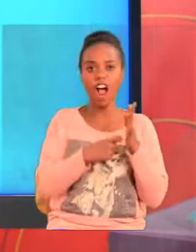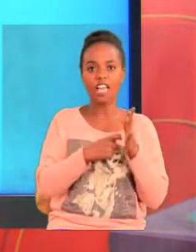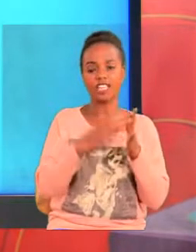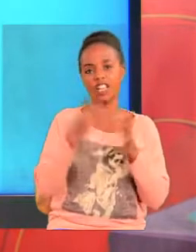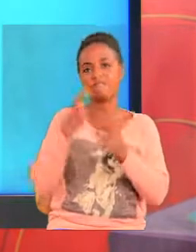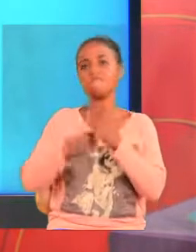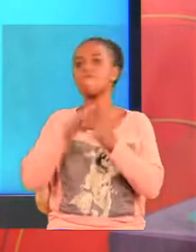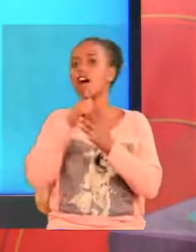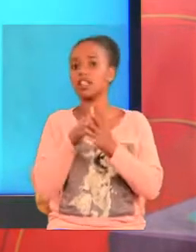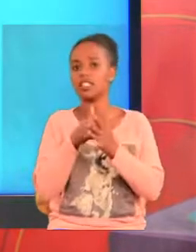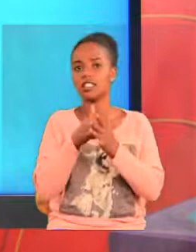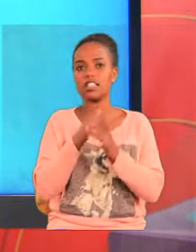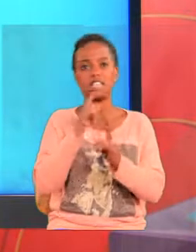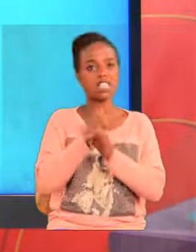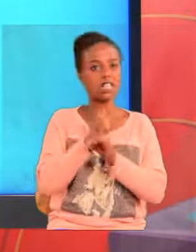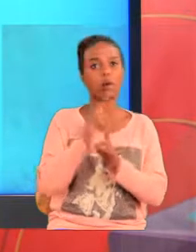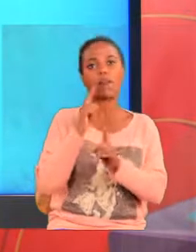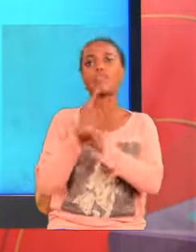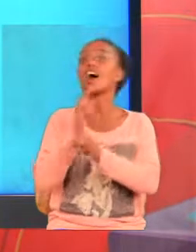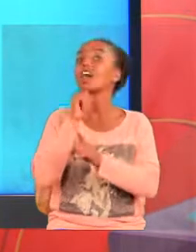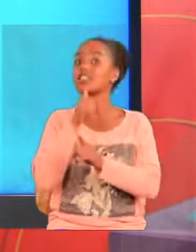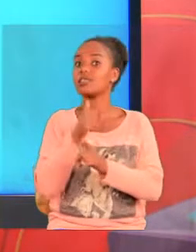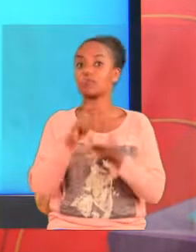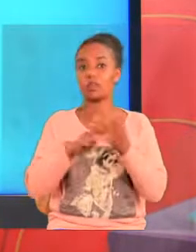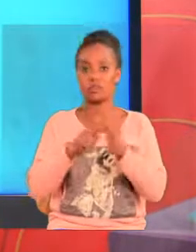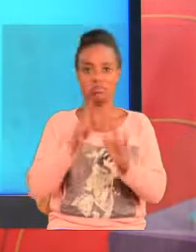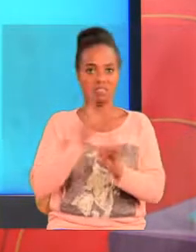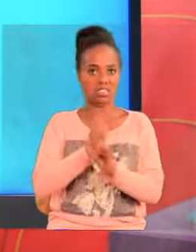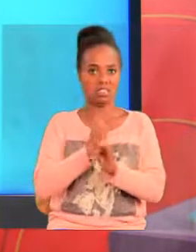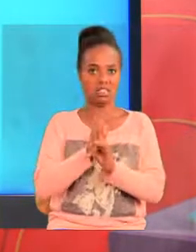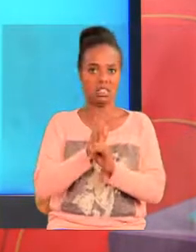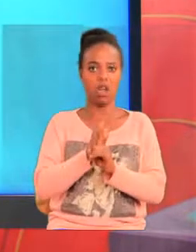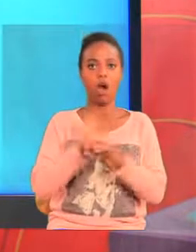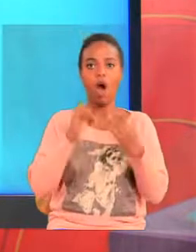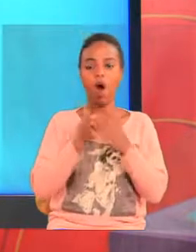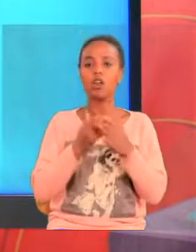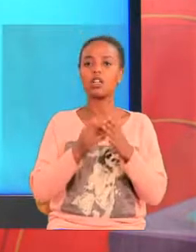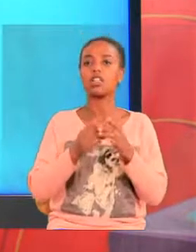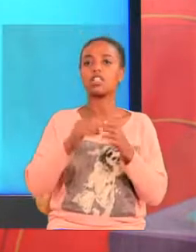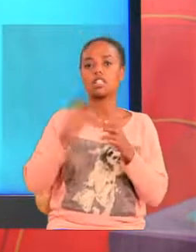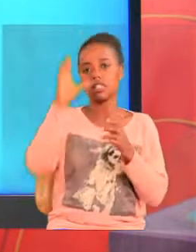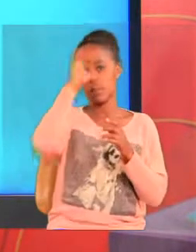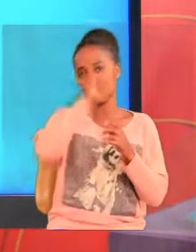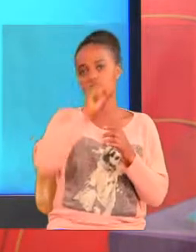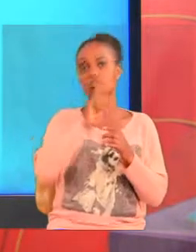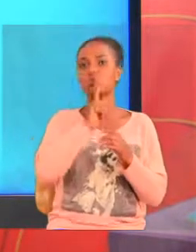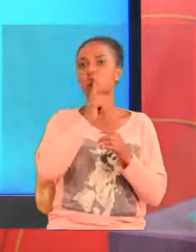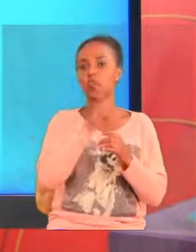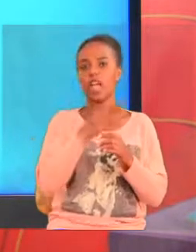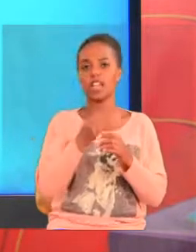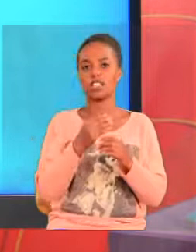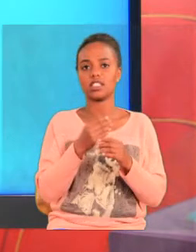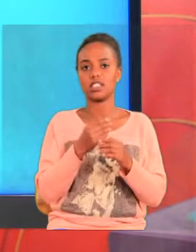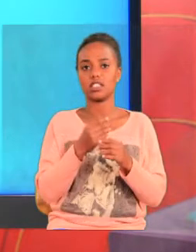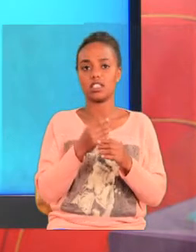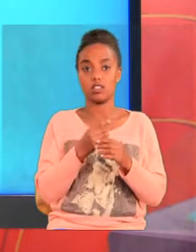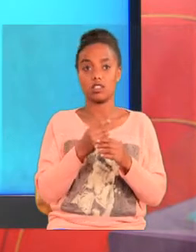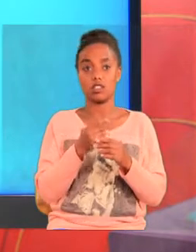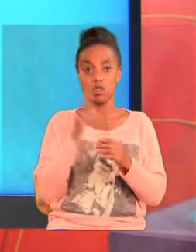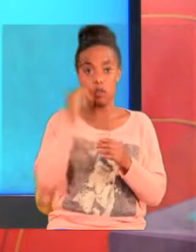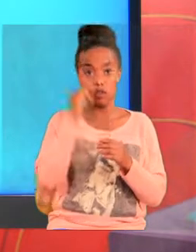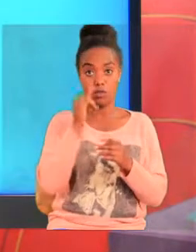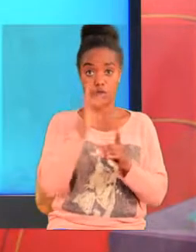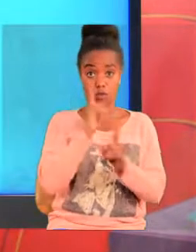invalid, first you assume the premises, all the premises to be true, and then if you arrive at